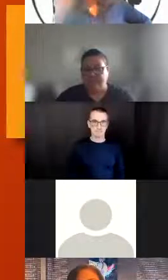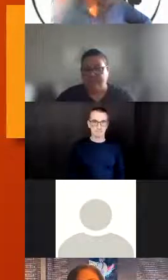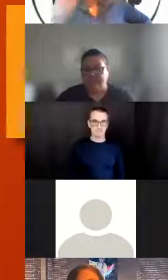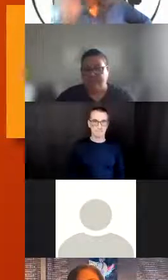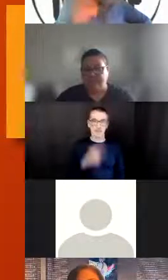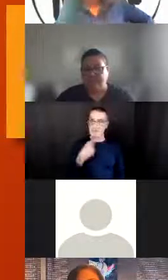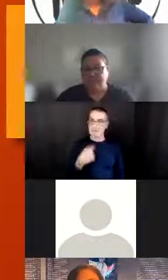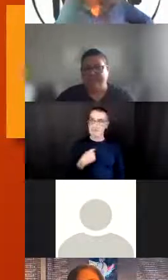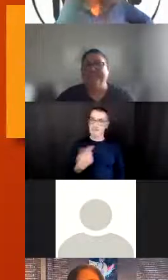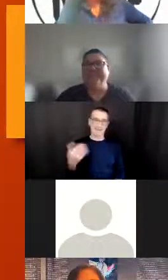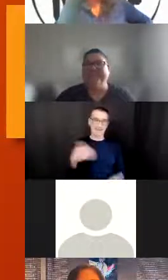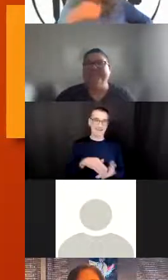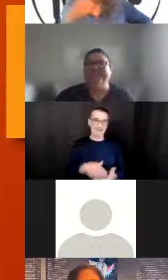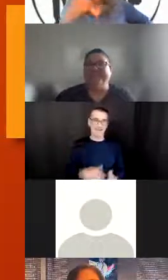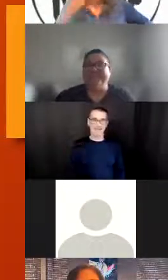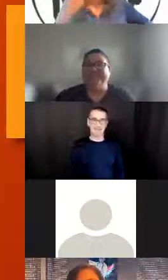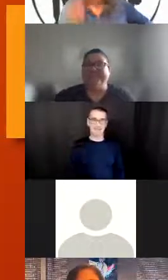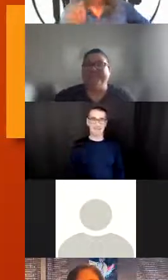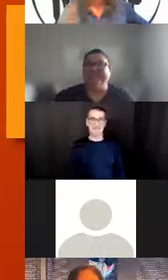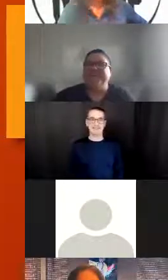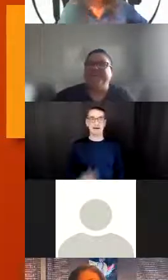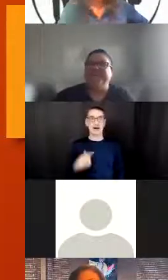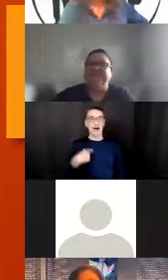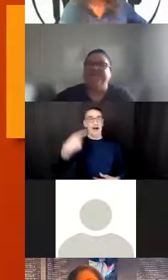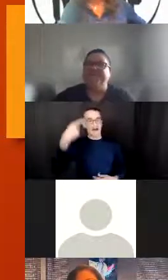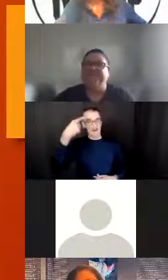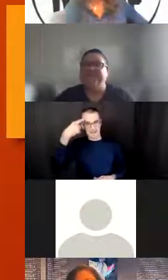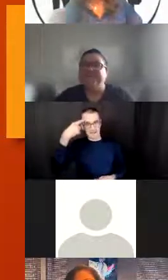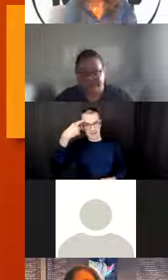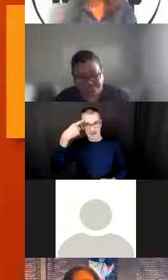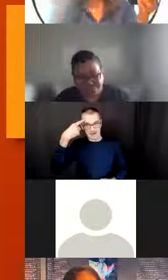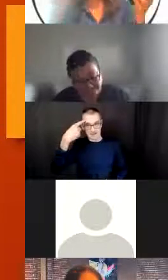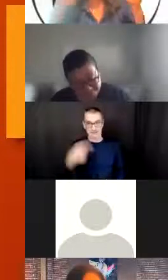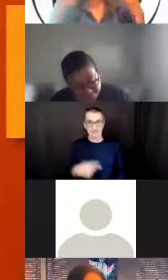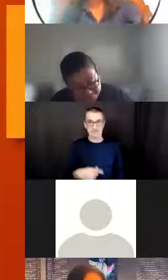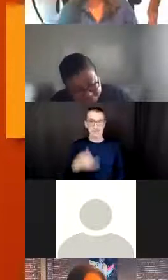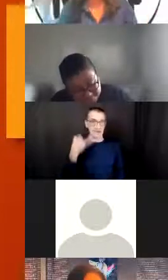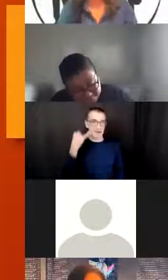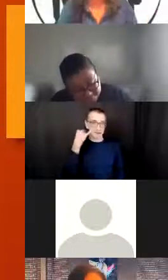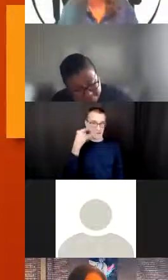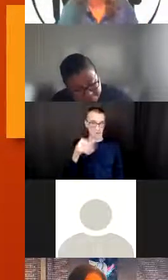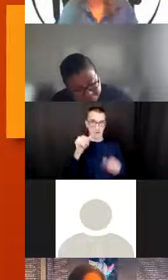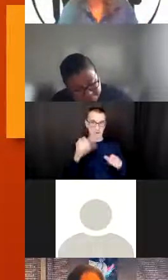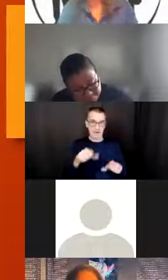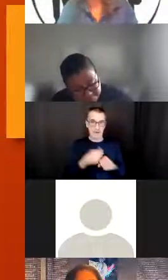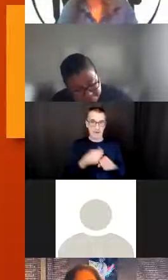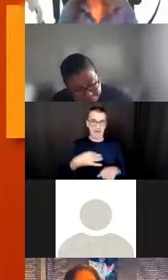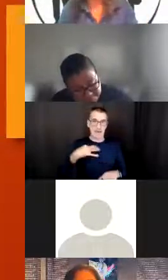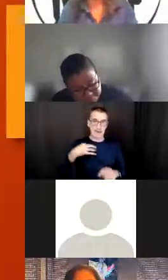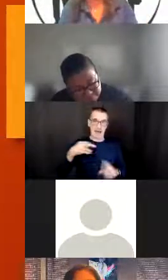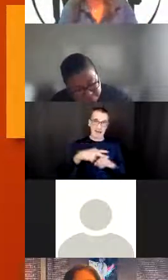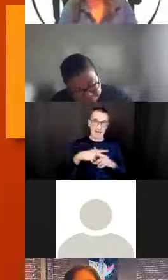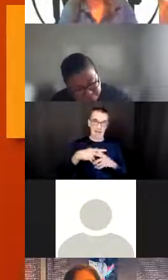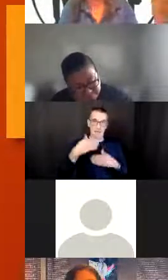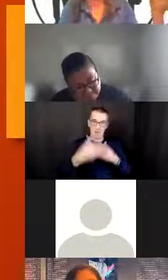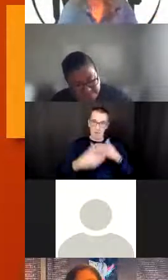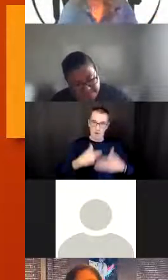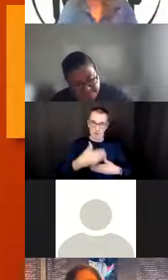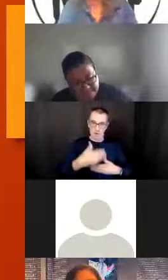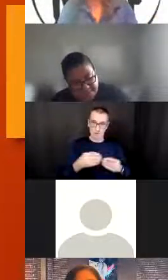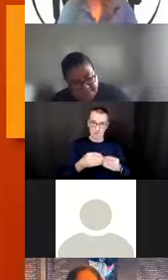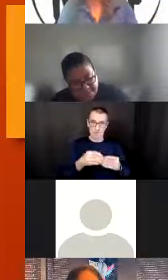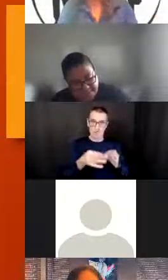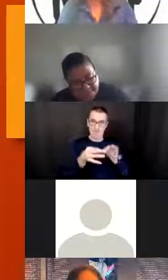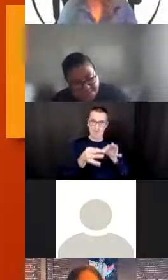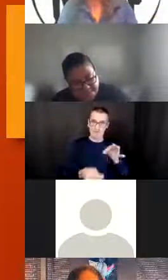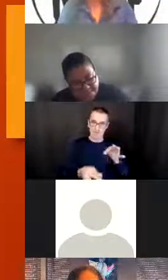It's me again. Well, I think that if you can make the application process more a little